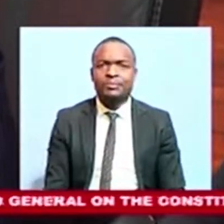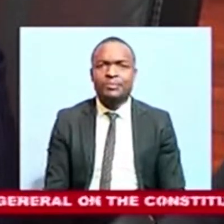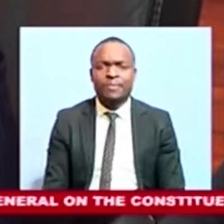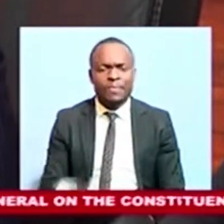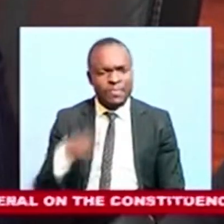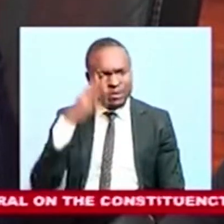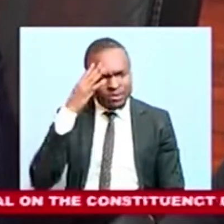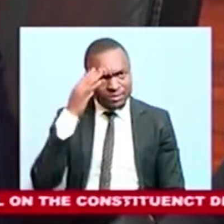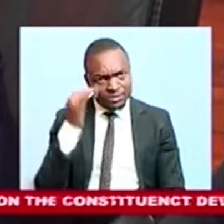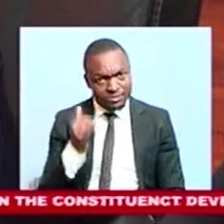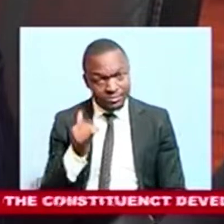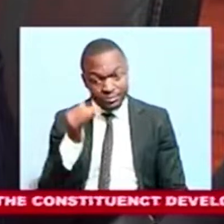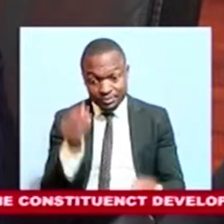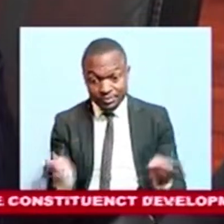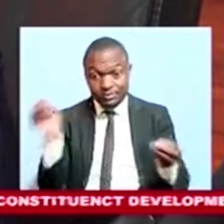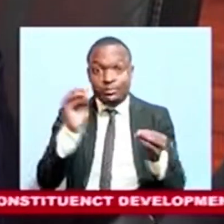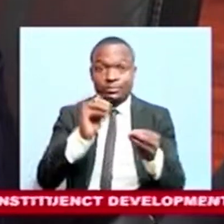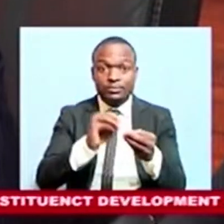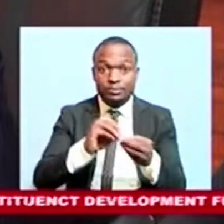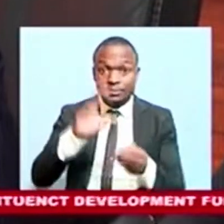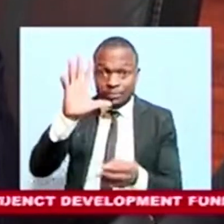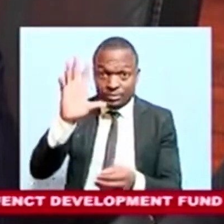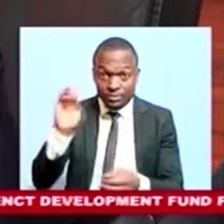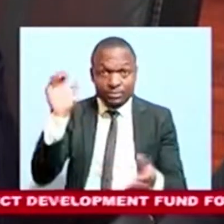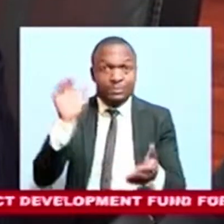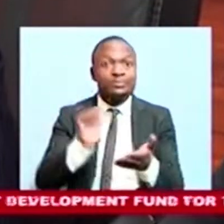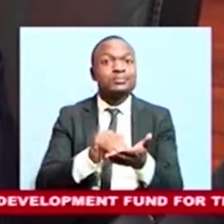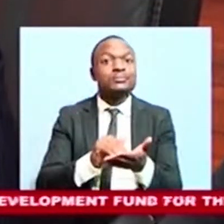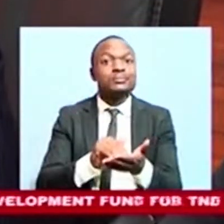why did you add that 50 pin